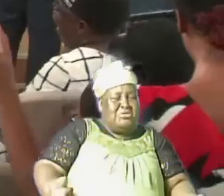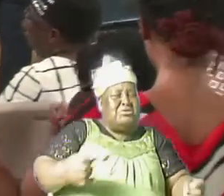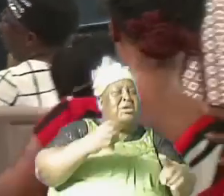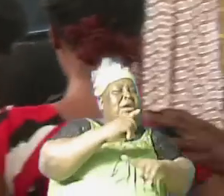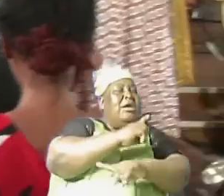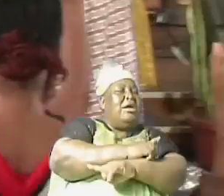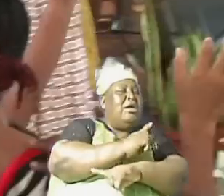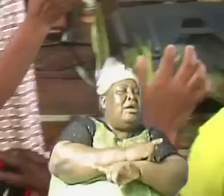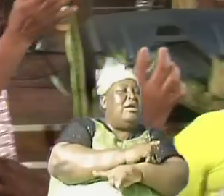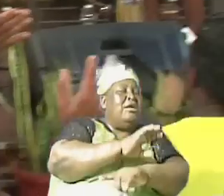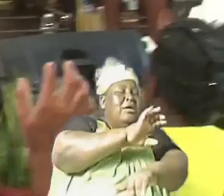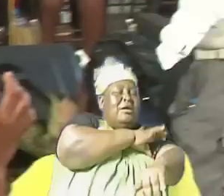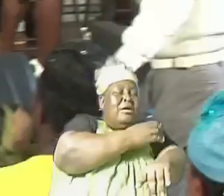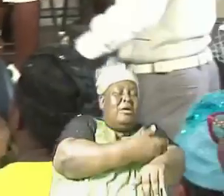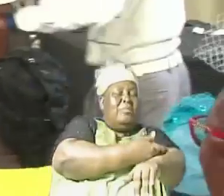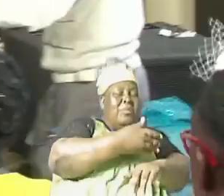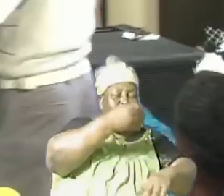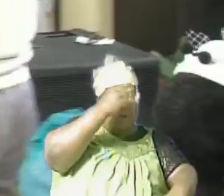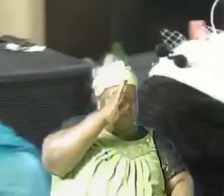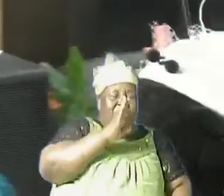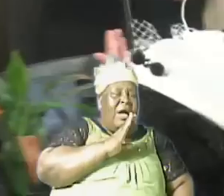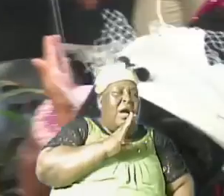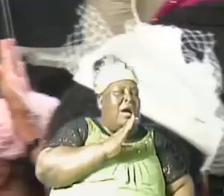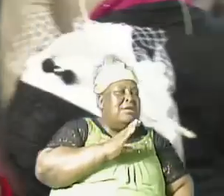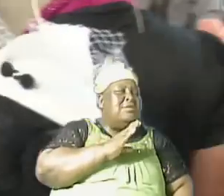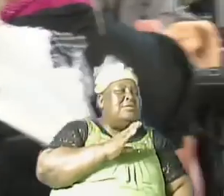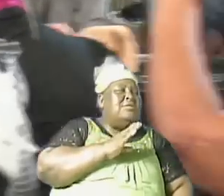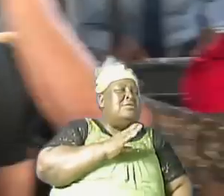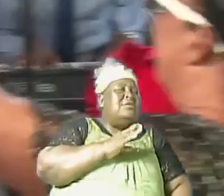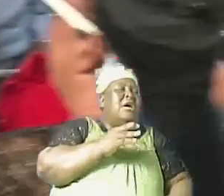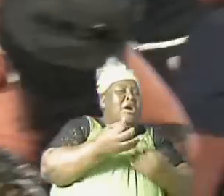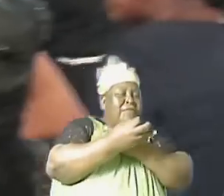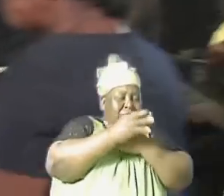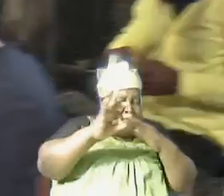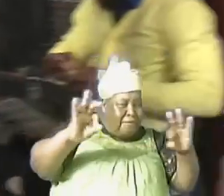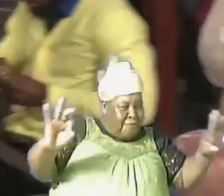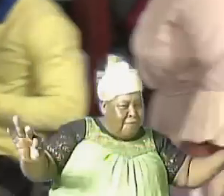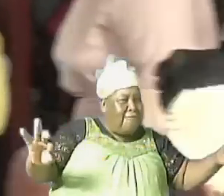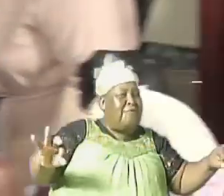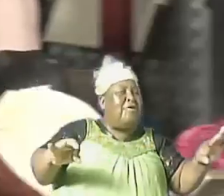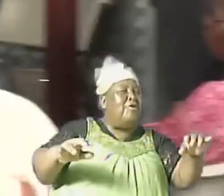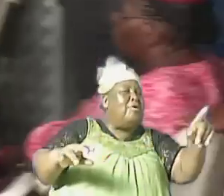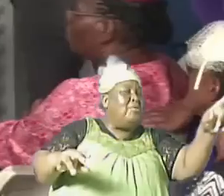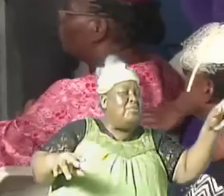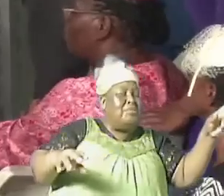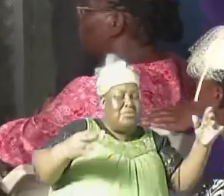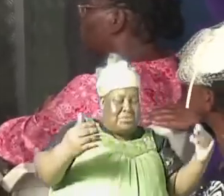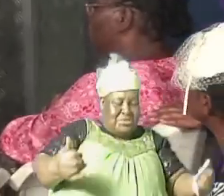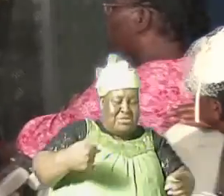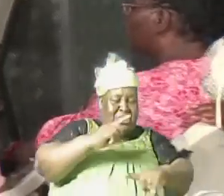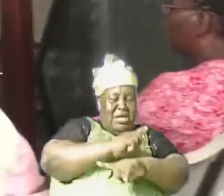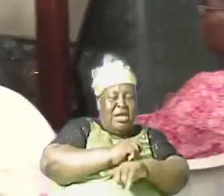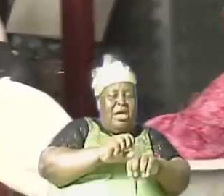the power of Almighty God, I loose you today. Break!